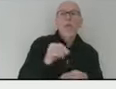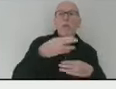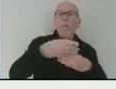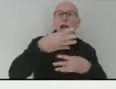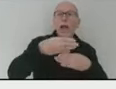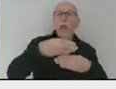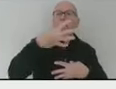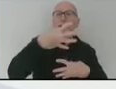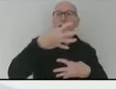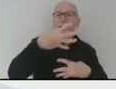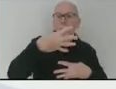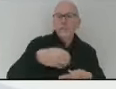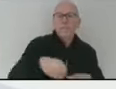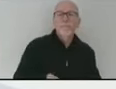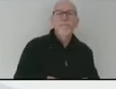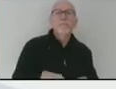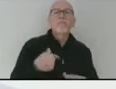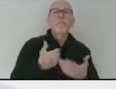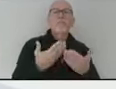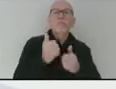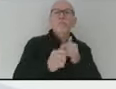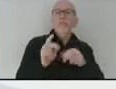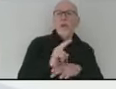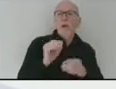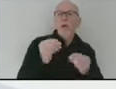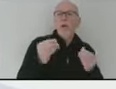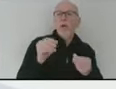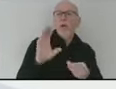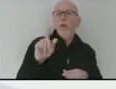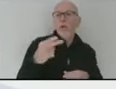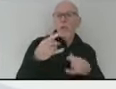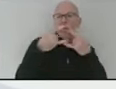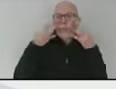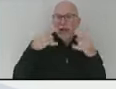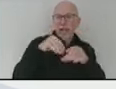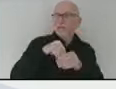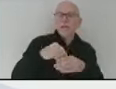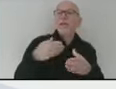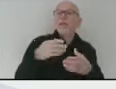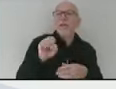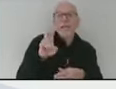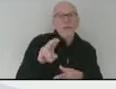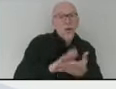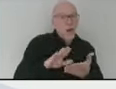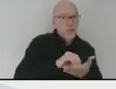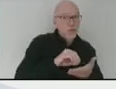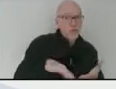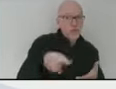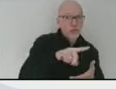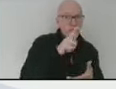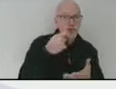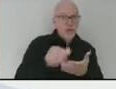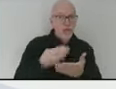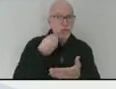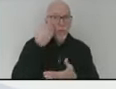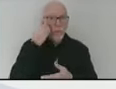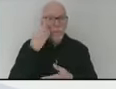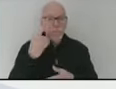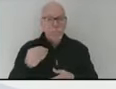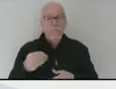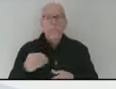We also recommend that everyone wear a cloth mask when you're in indoor settings, even those college students who just came home from the holidays, as I mentioned.